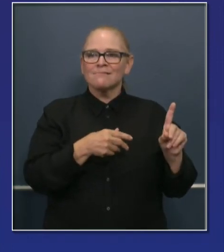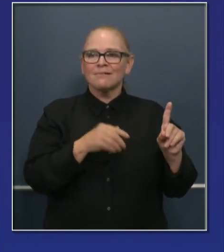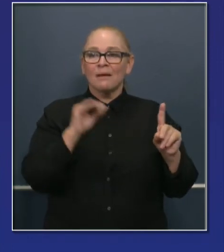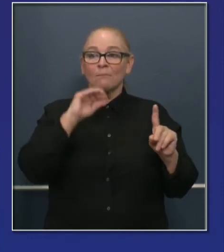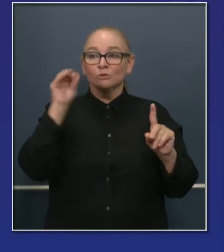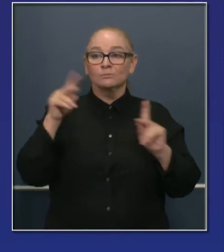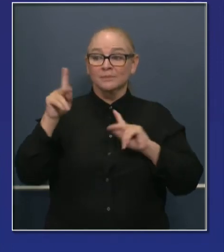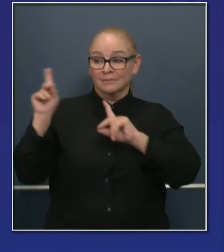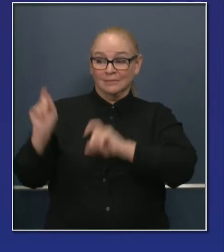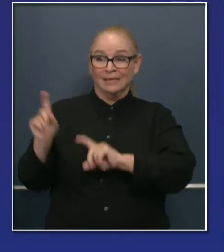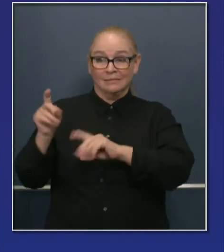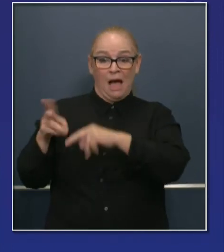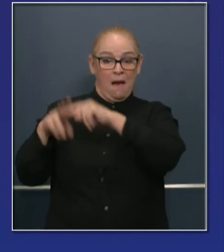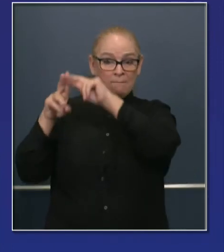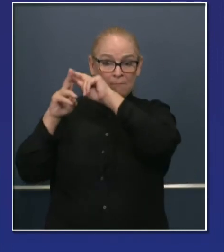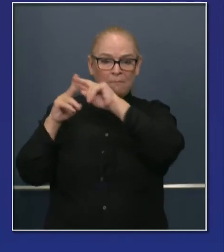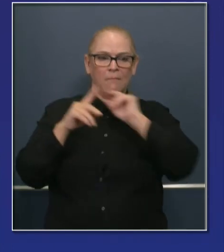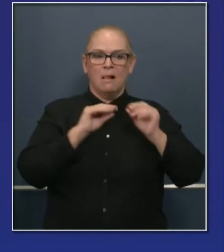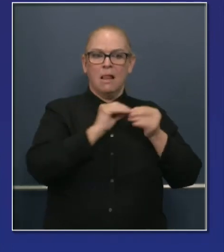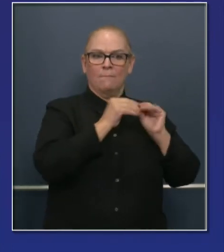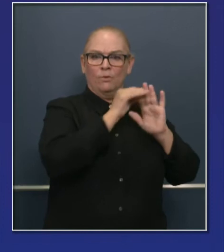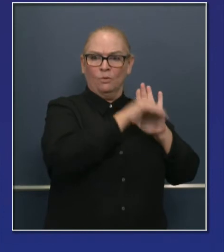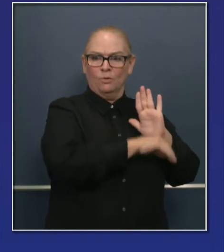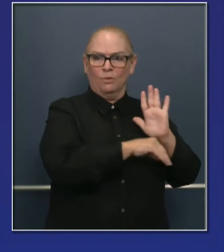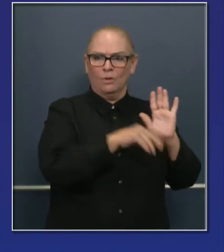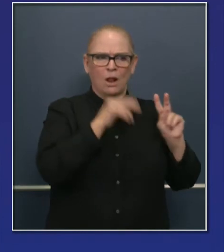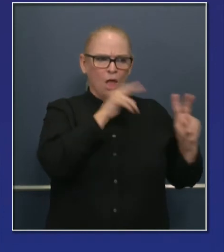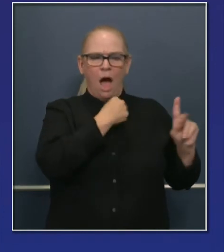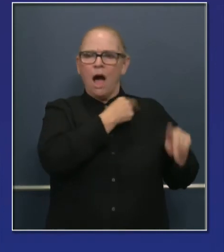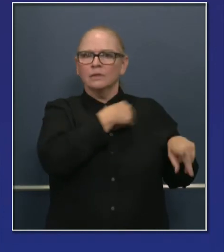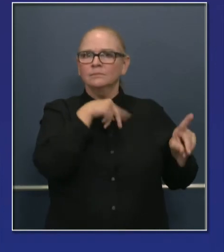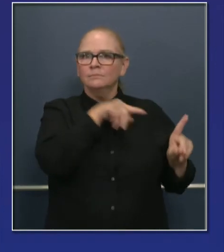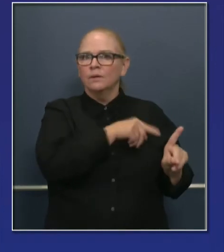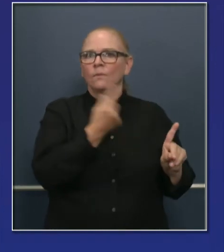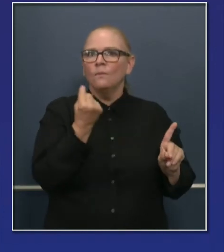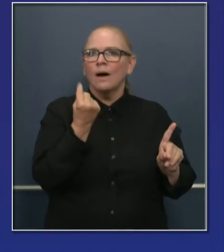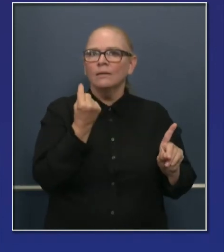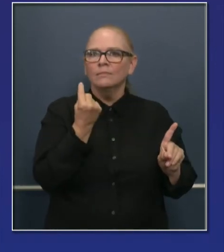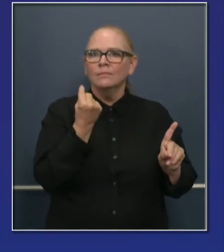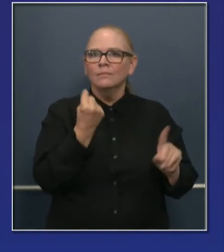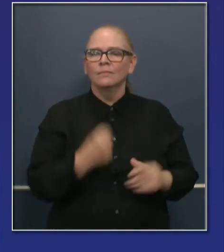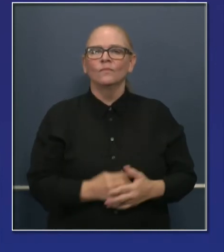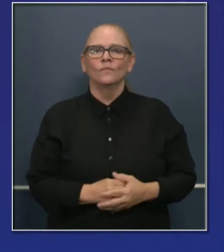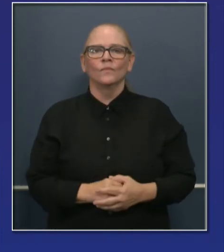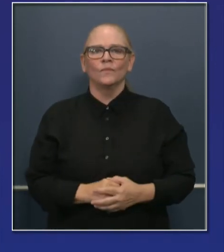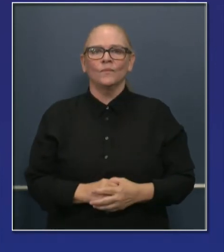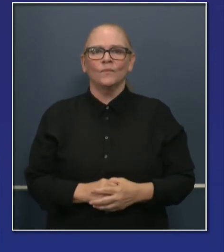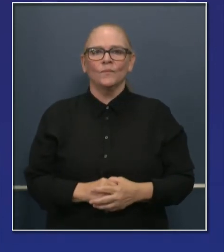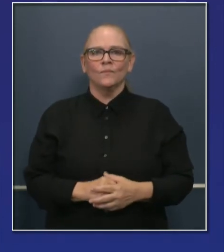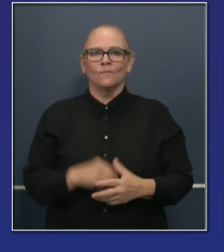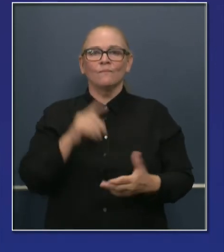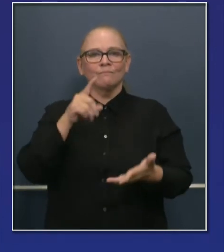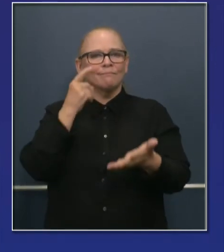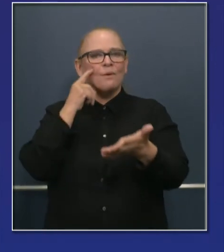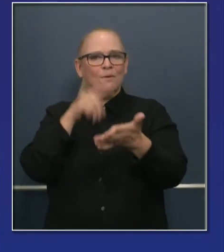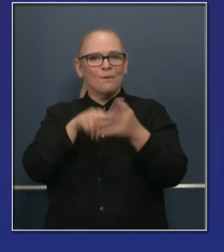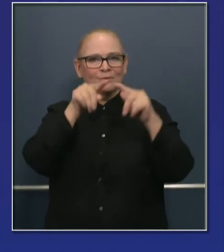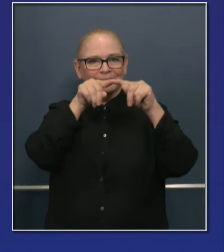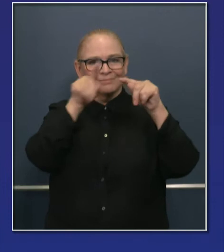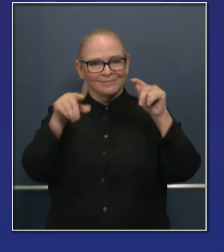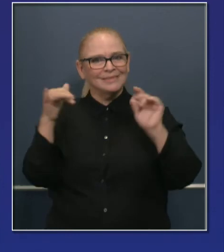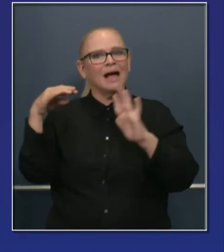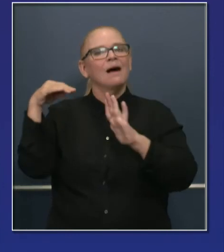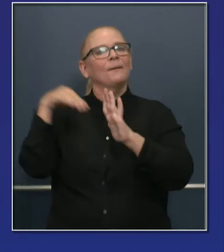tested relative to the numbers being tested lower. We're now, not surprisingly, seeing